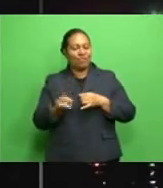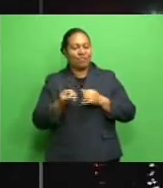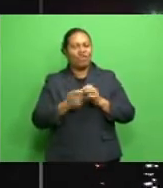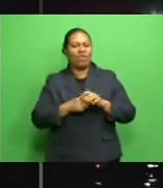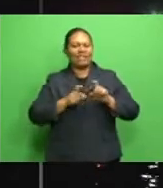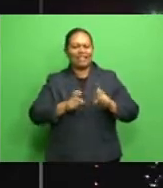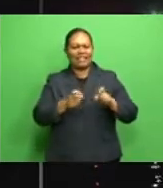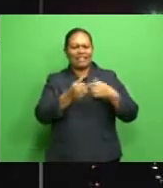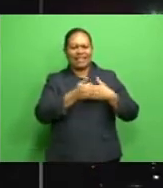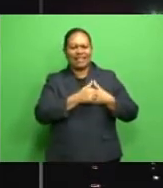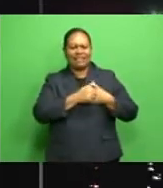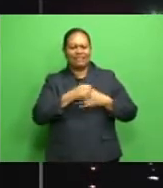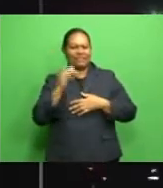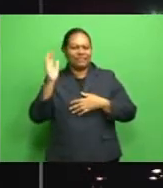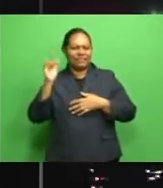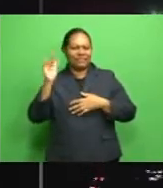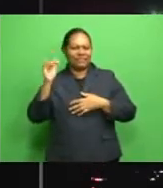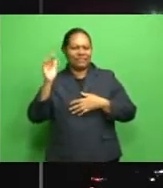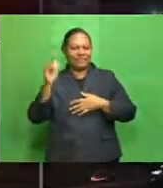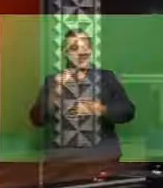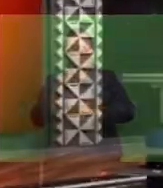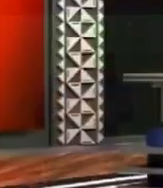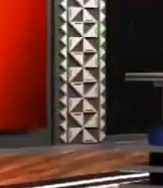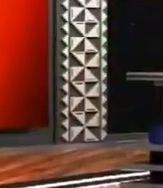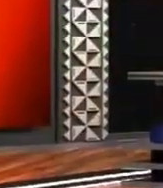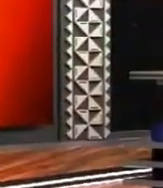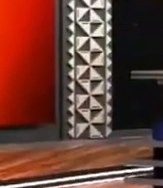stay safe. Good night.